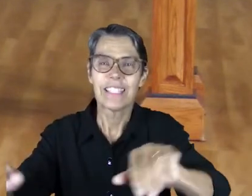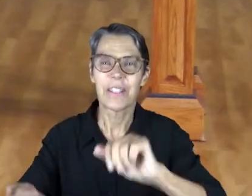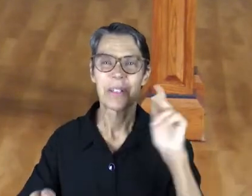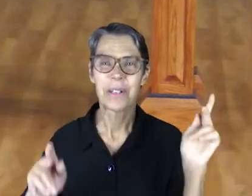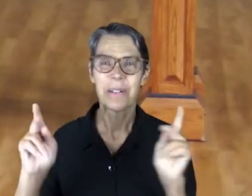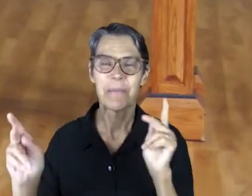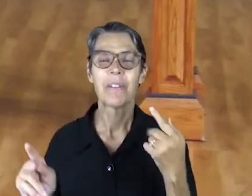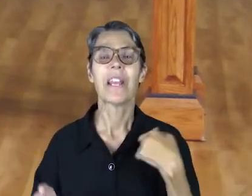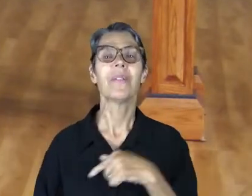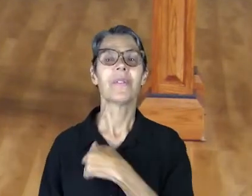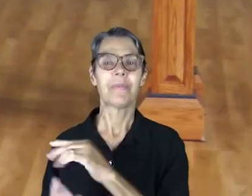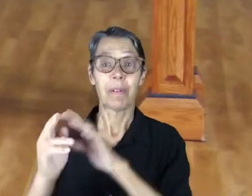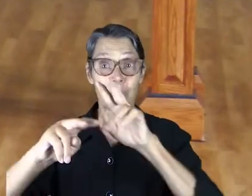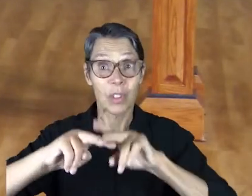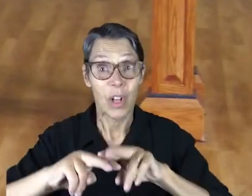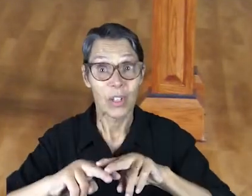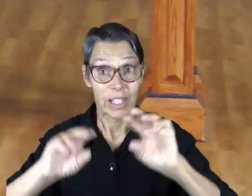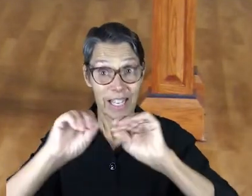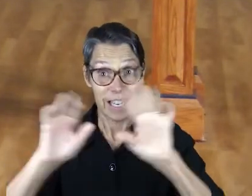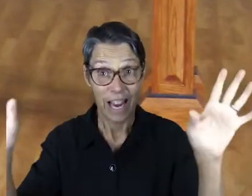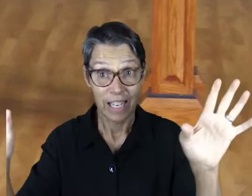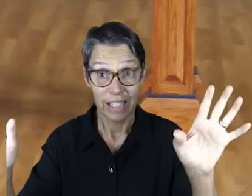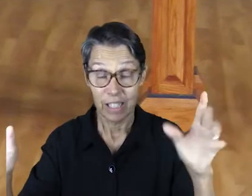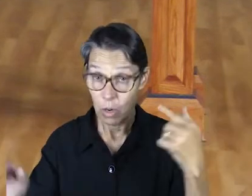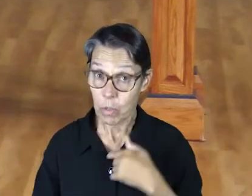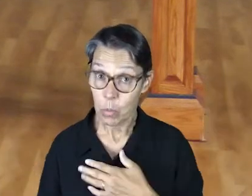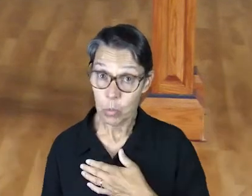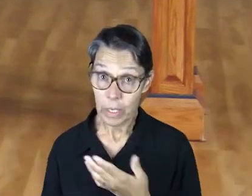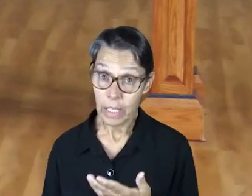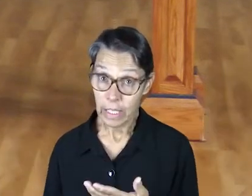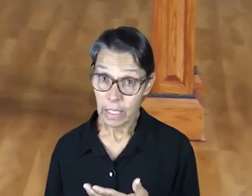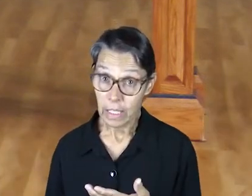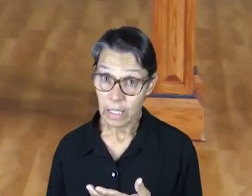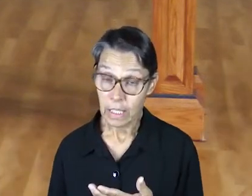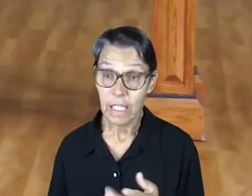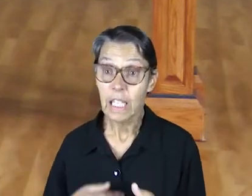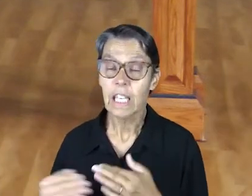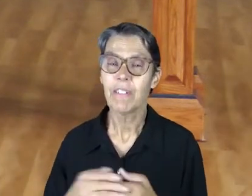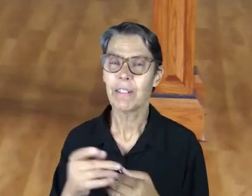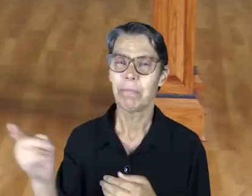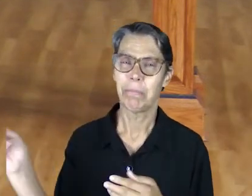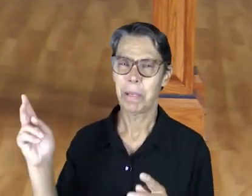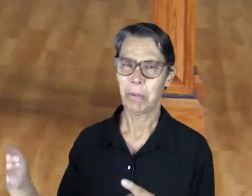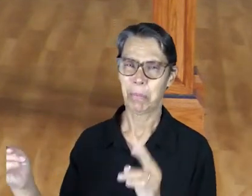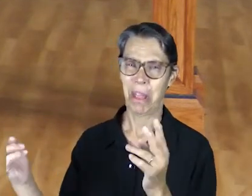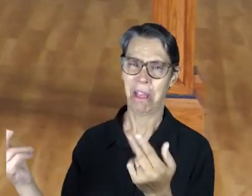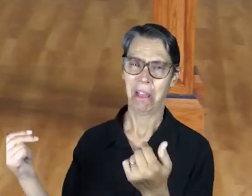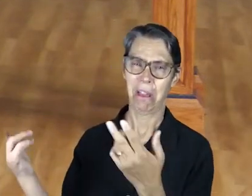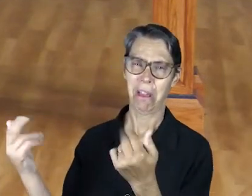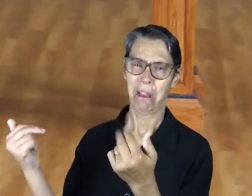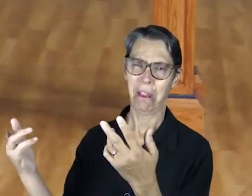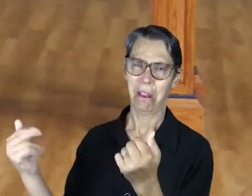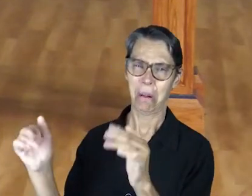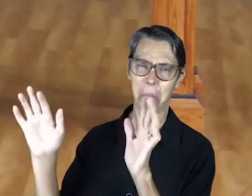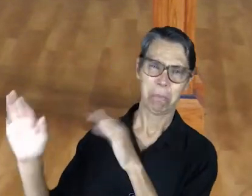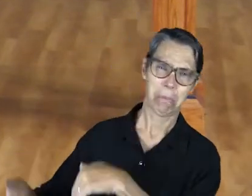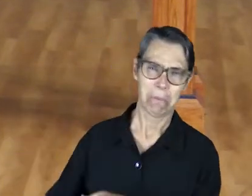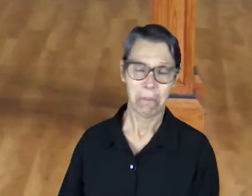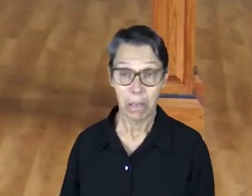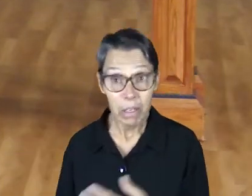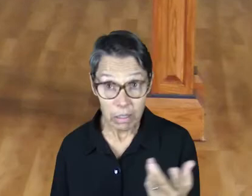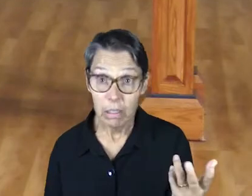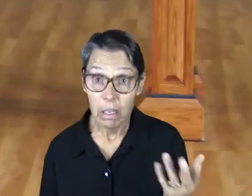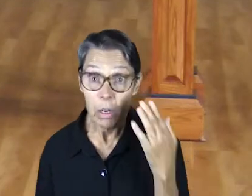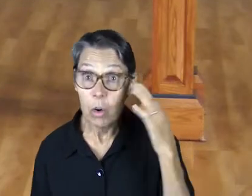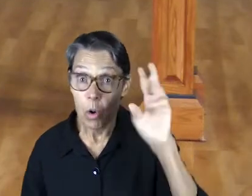the salt, to be the light. Are we willing to do that when it's not popular? Because, friends, that's the world in which we live.